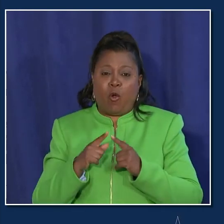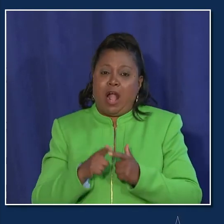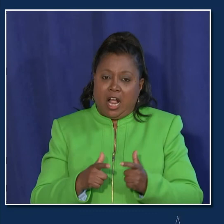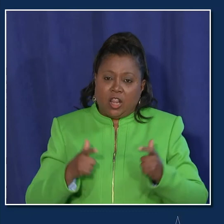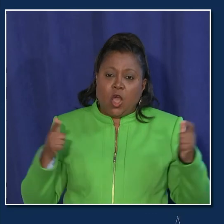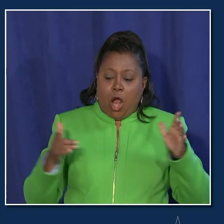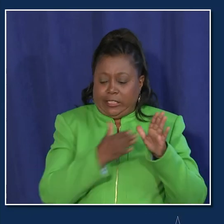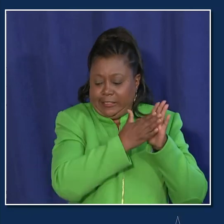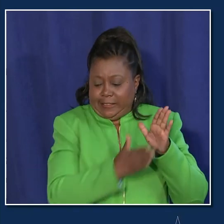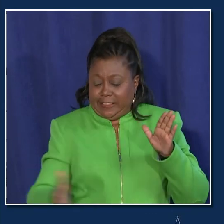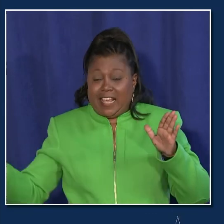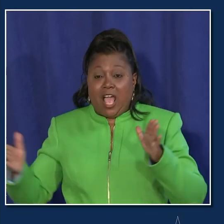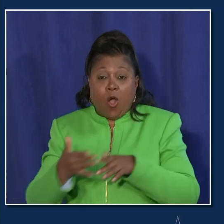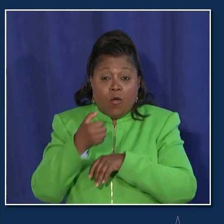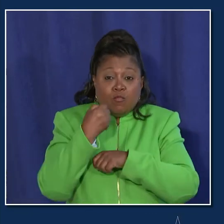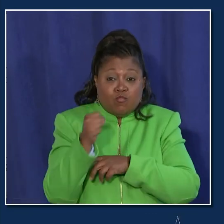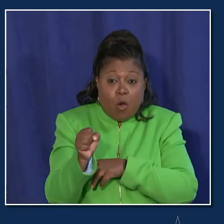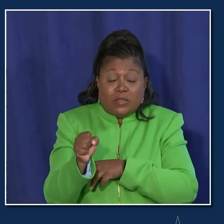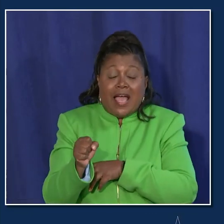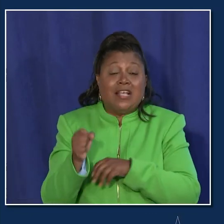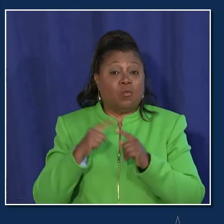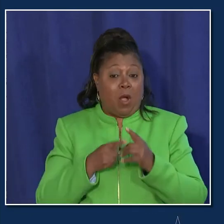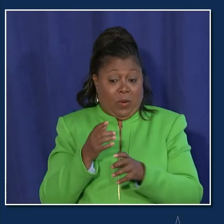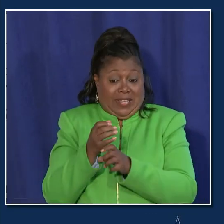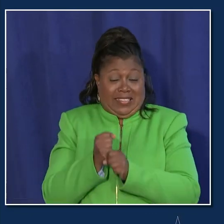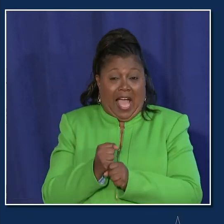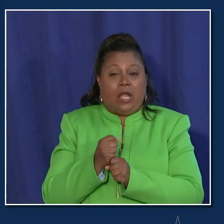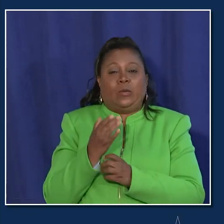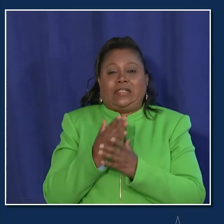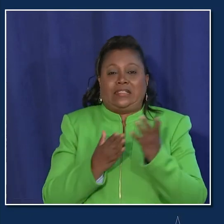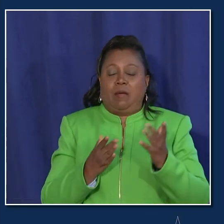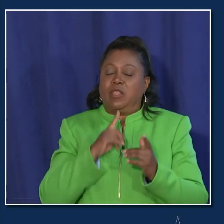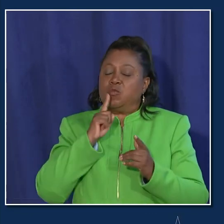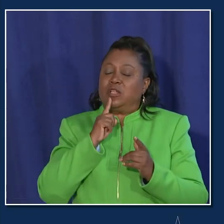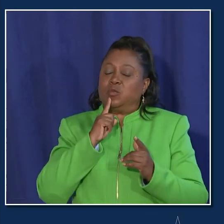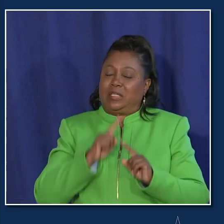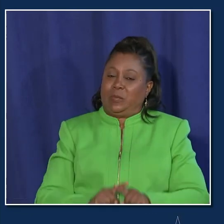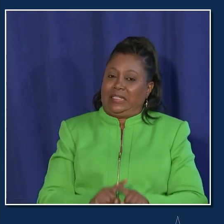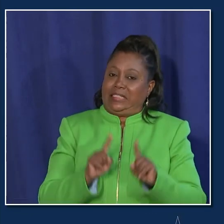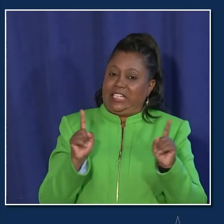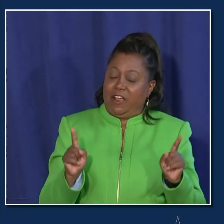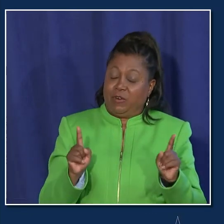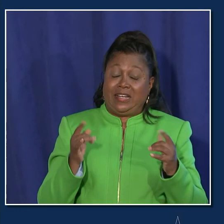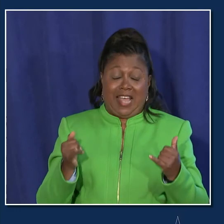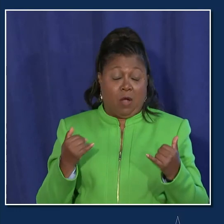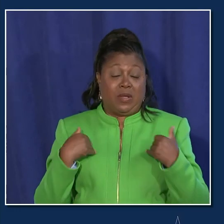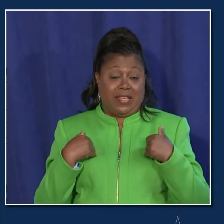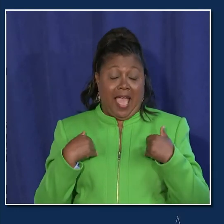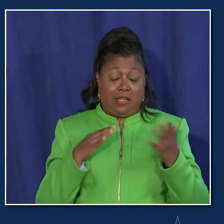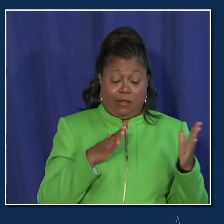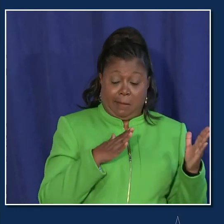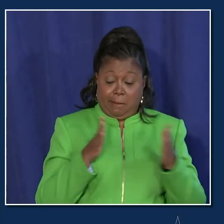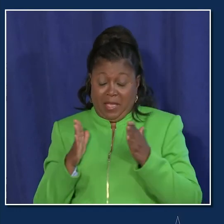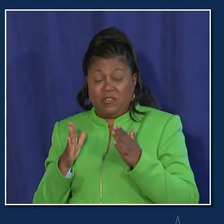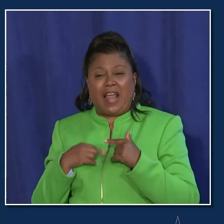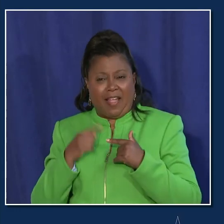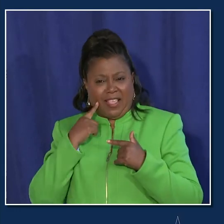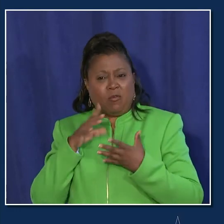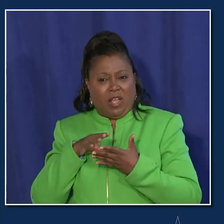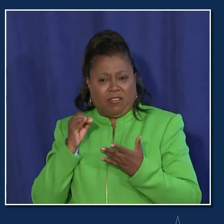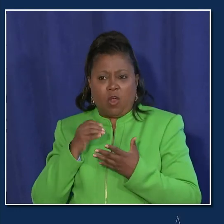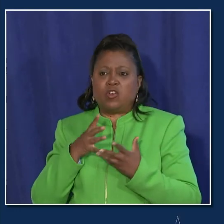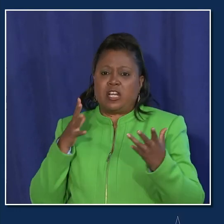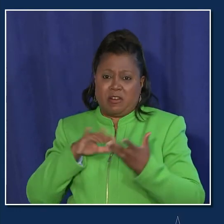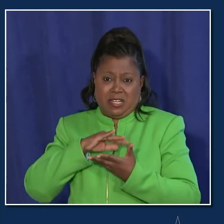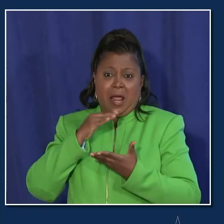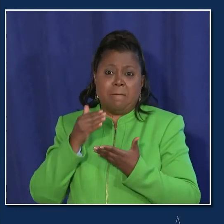large-scale protest. What we got was something very, very different. Now we had to pivot, and I think we learned a